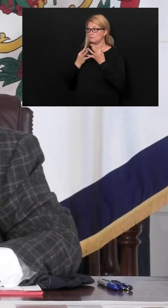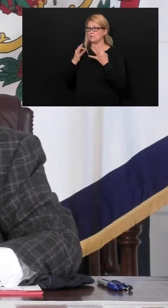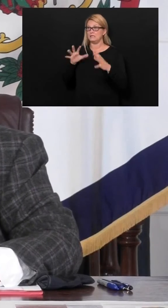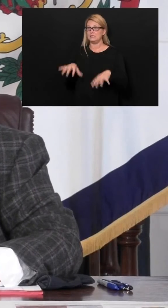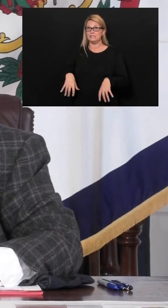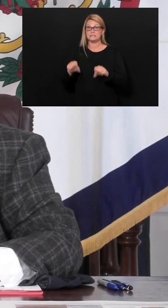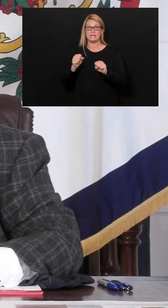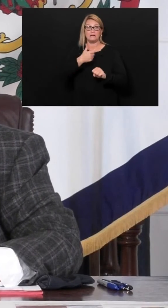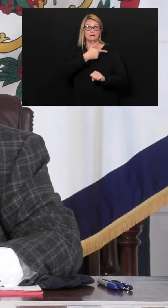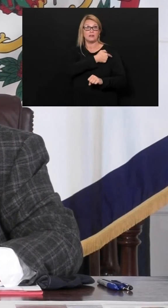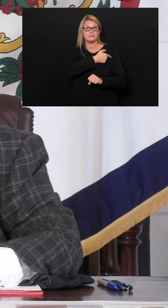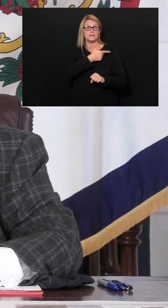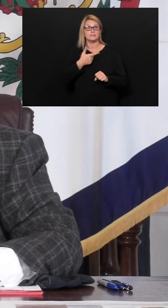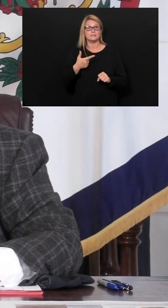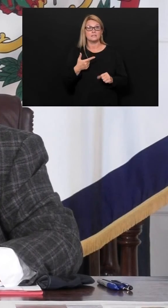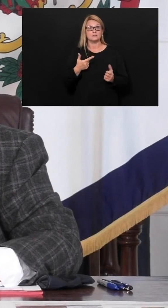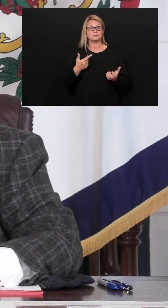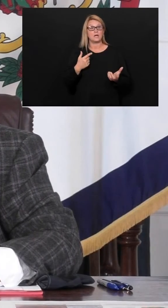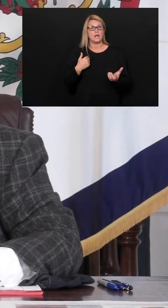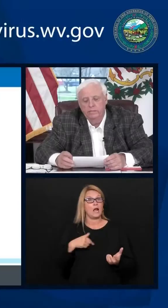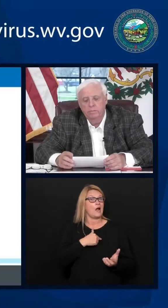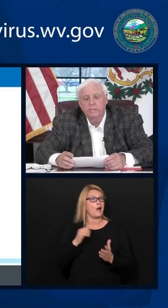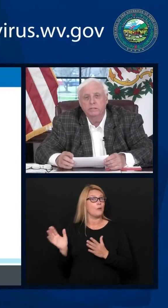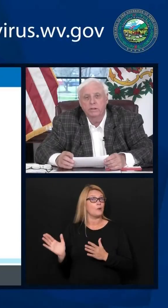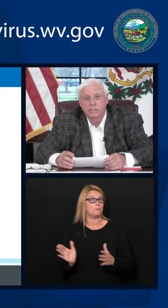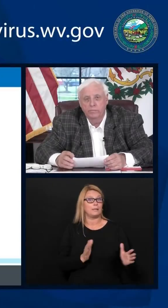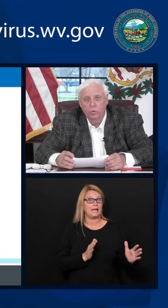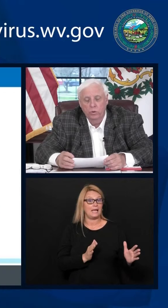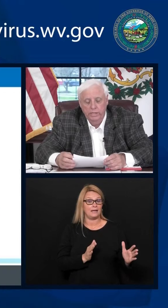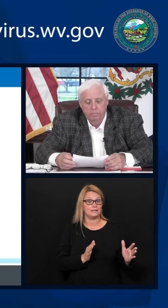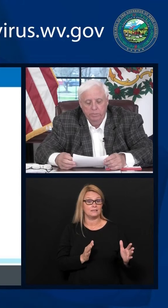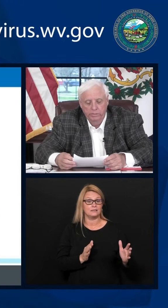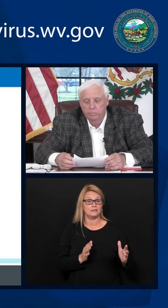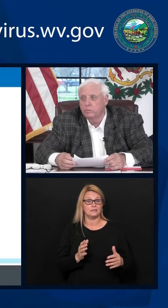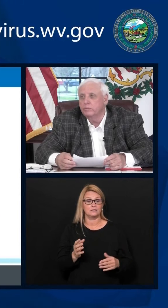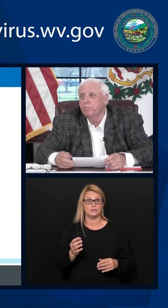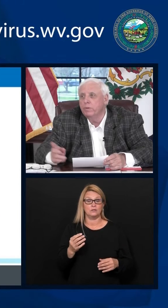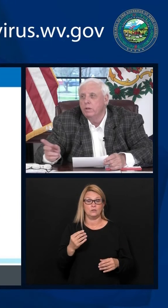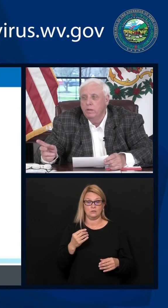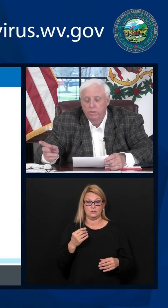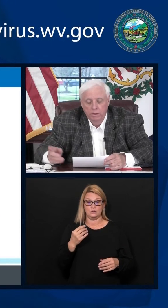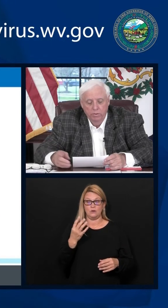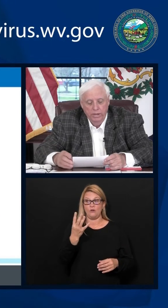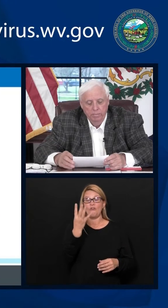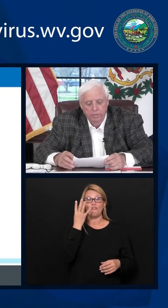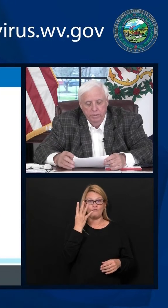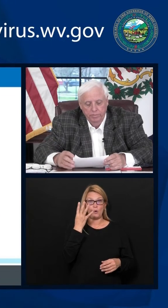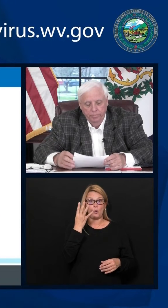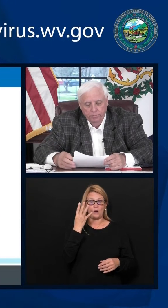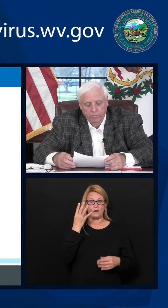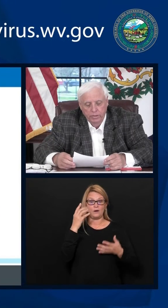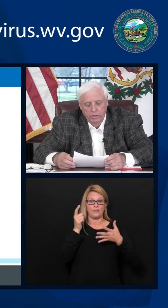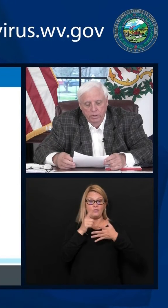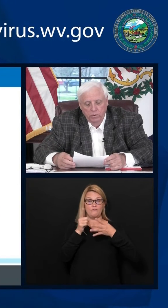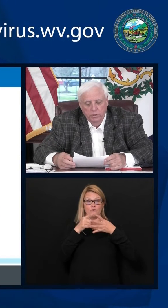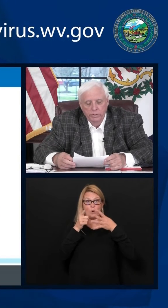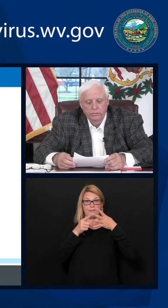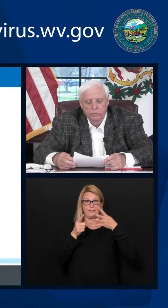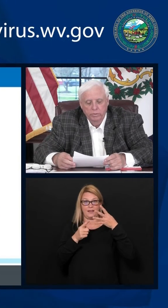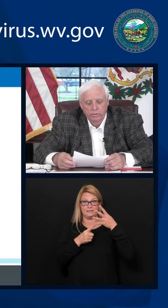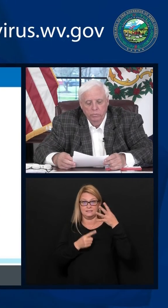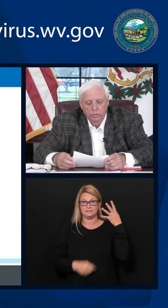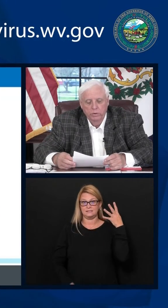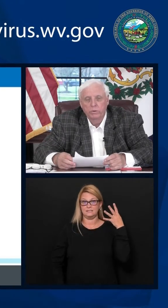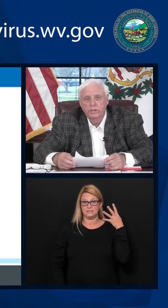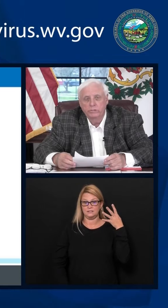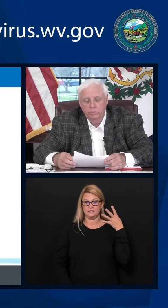vaccines. Again, our planning and decision-making is based on four key principles. They're right up here. Reduce